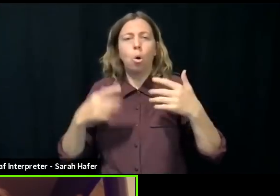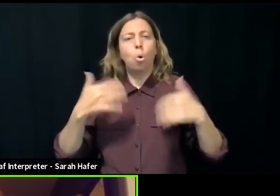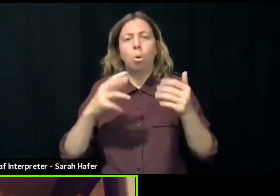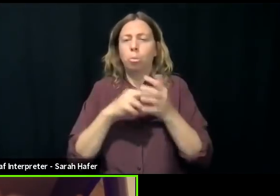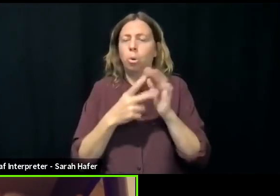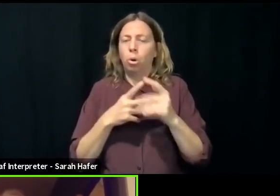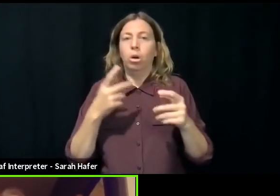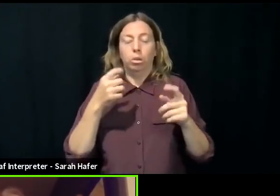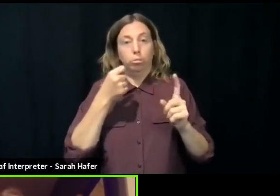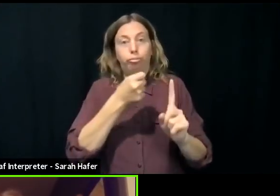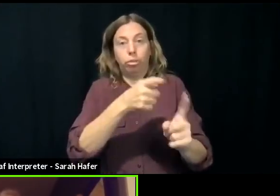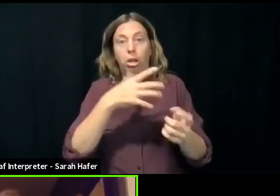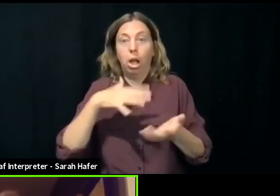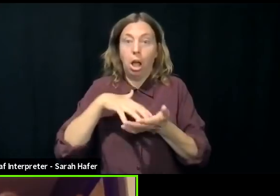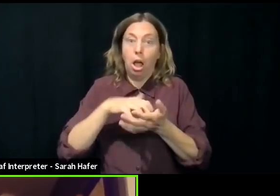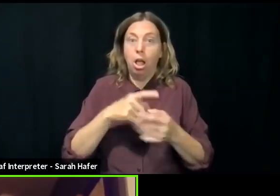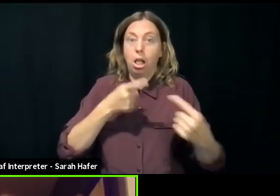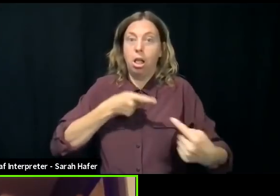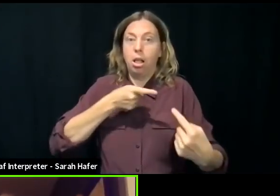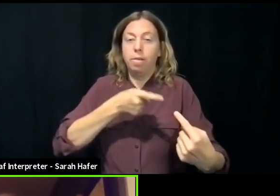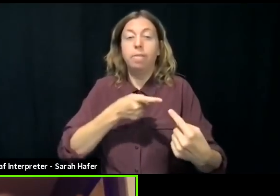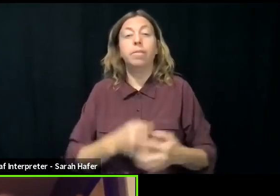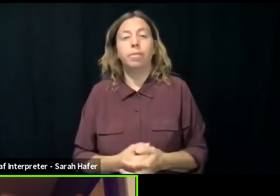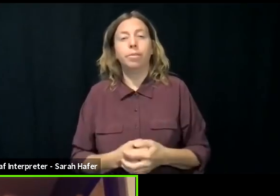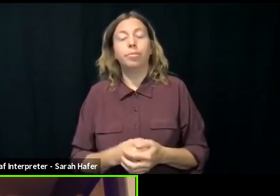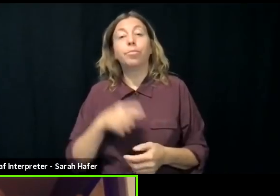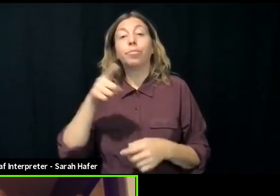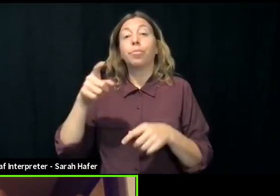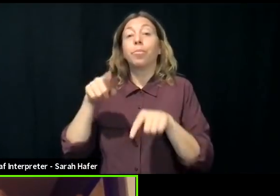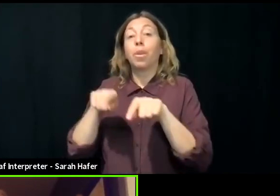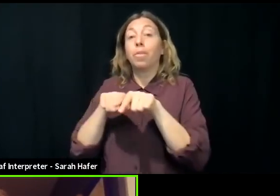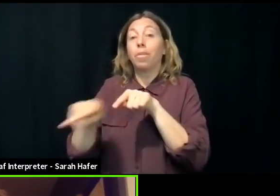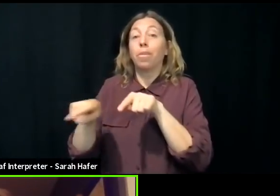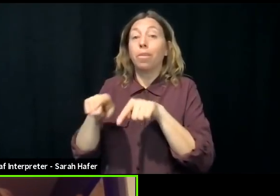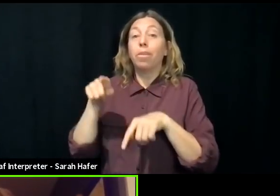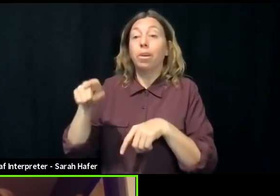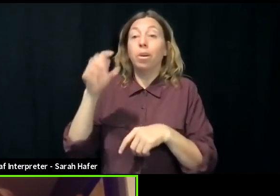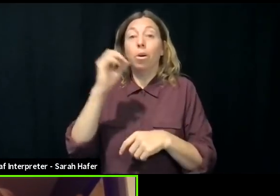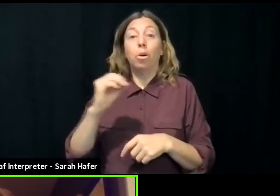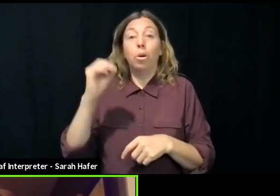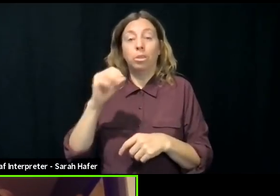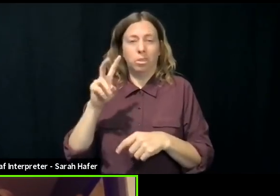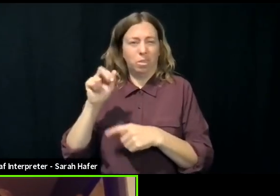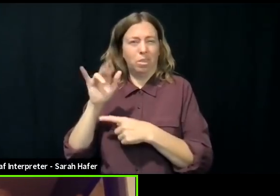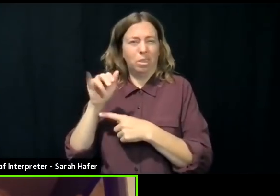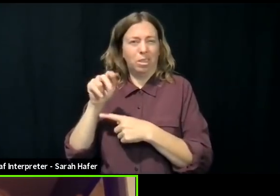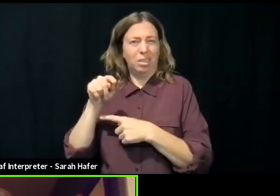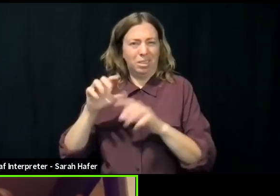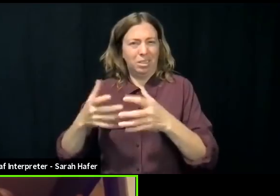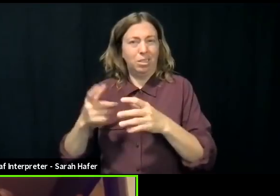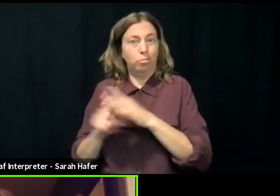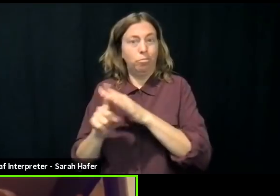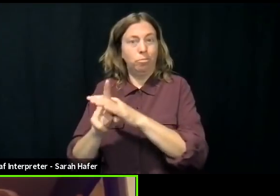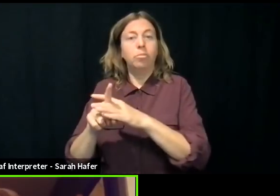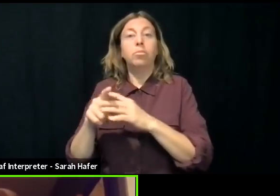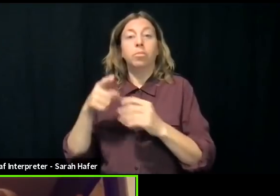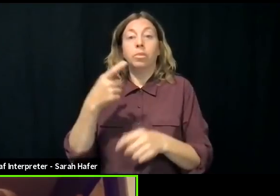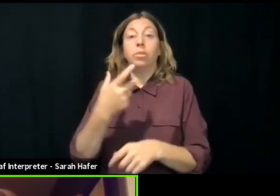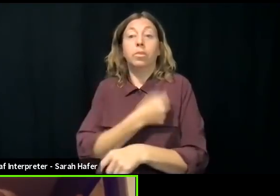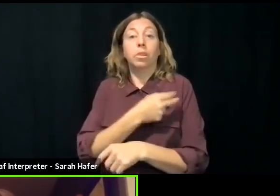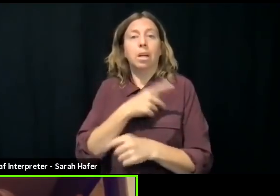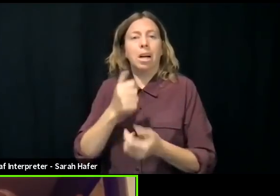on the emerging COVID-19 variants in Oregon. We know that the existing vaccines are effective at preventing serious illness and death